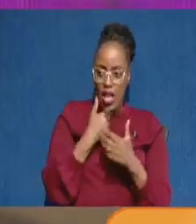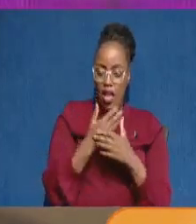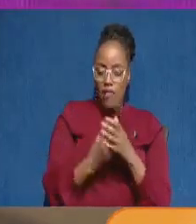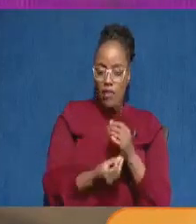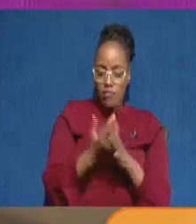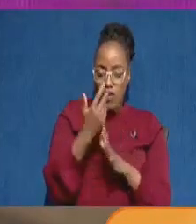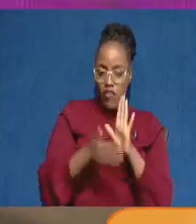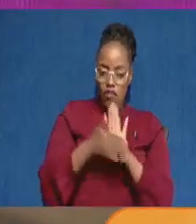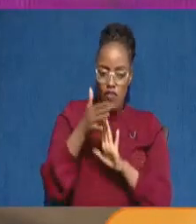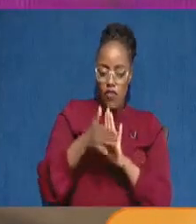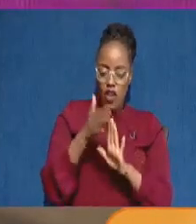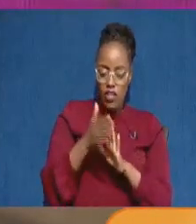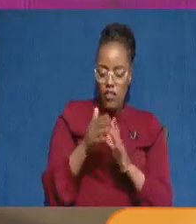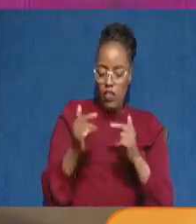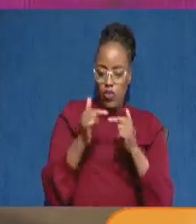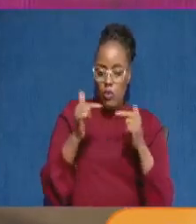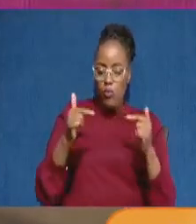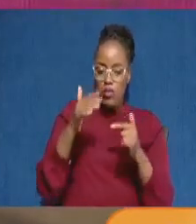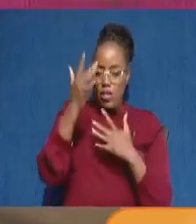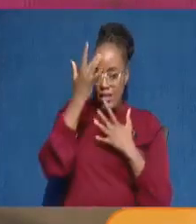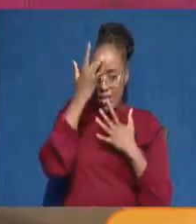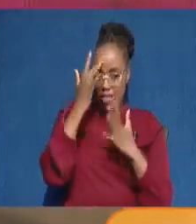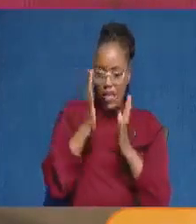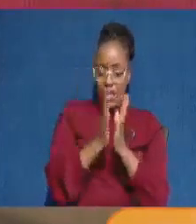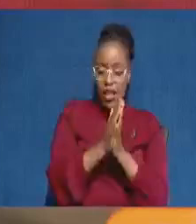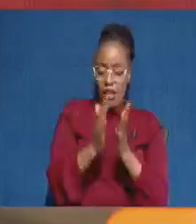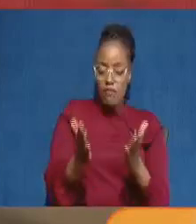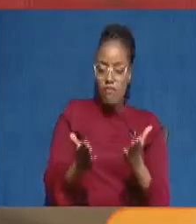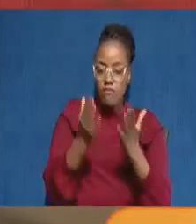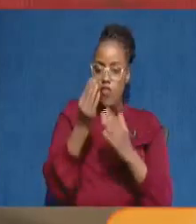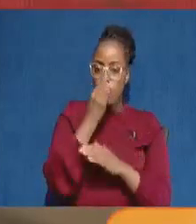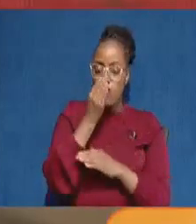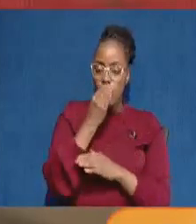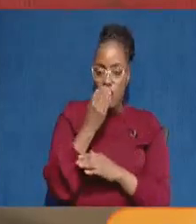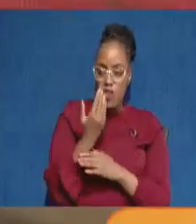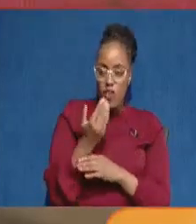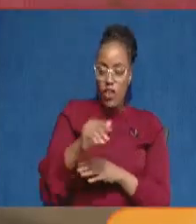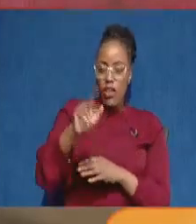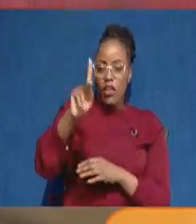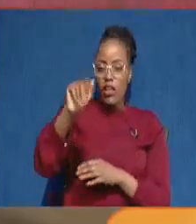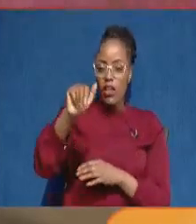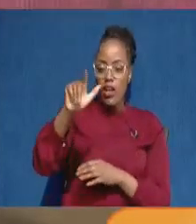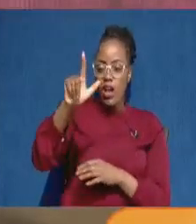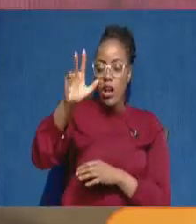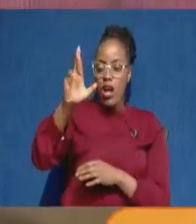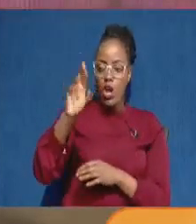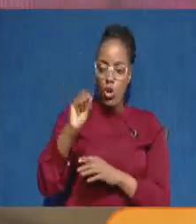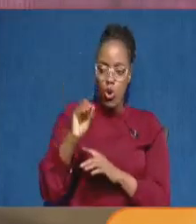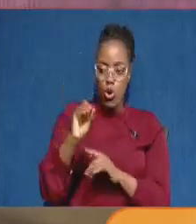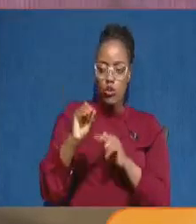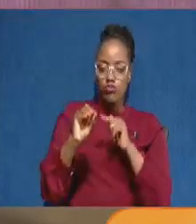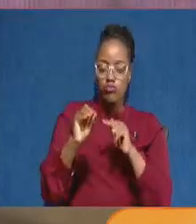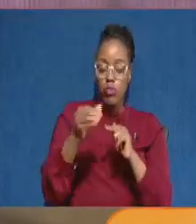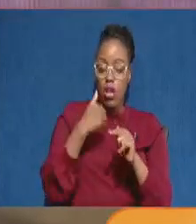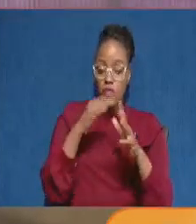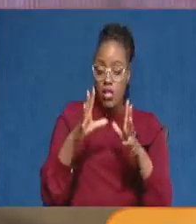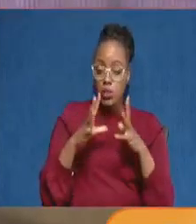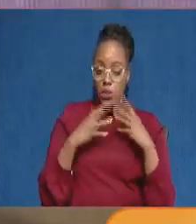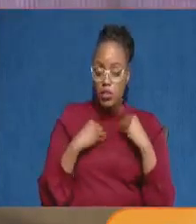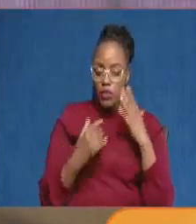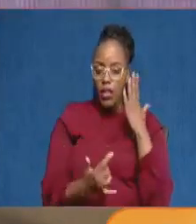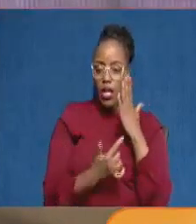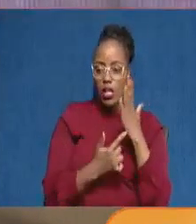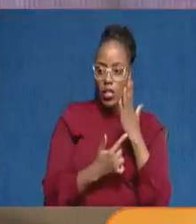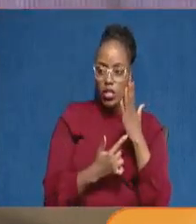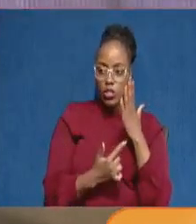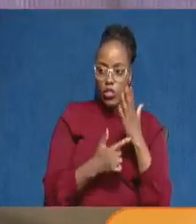faster, fight disease, and boost food security. The Kenya Agricultural and Livestock Research Organization, KALRO, has adopted a